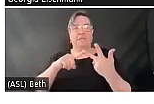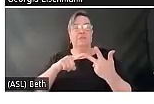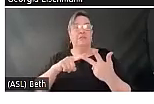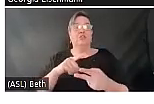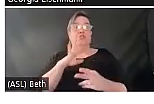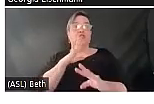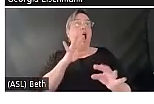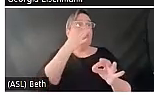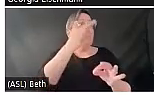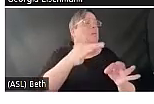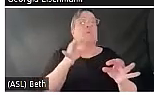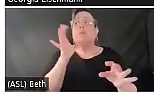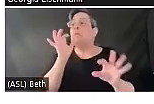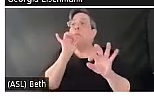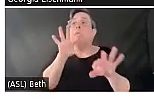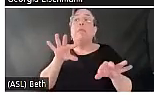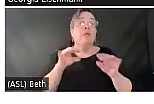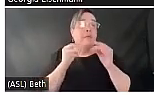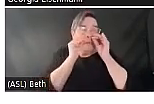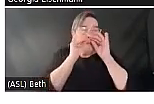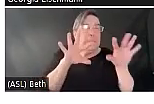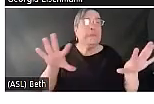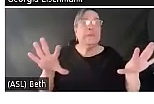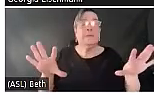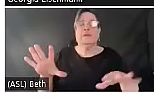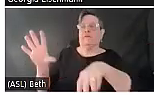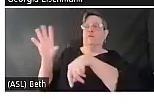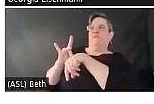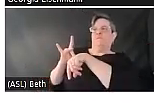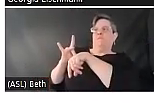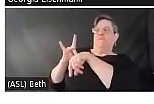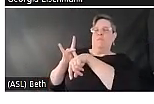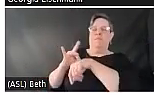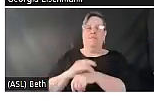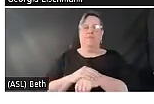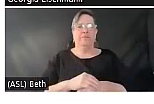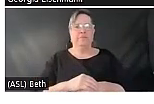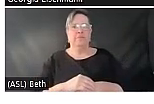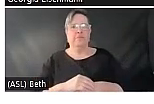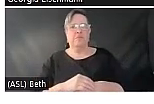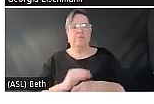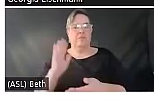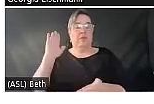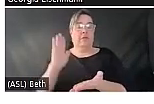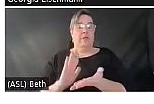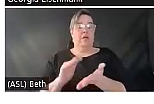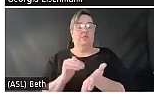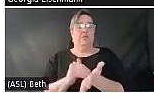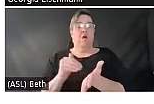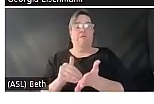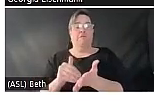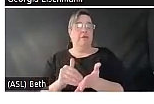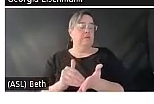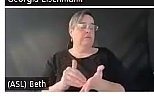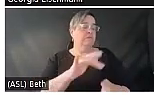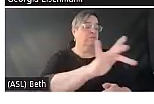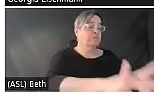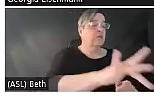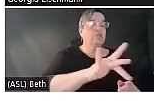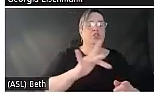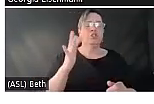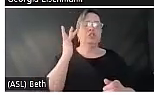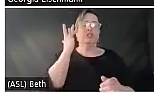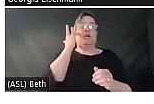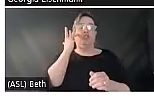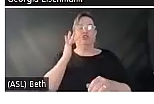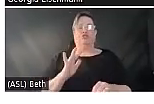face of somebody nearby. Less often with touching your own mouth and eyes after touching an object where the virus was on. So this virus